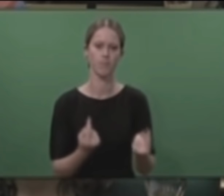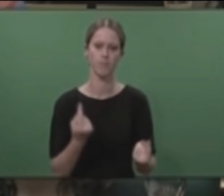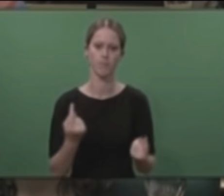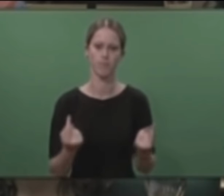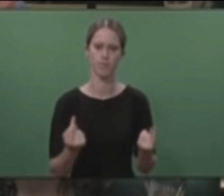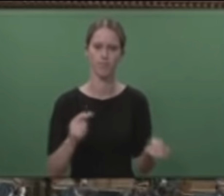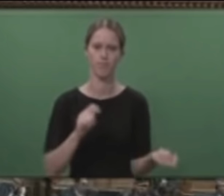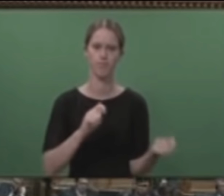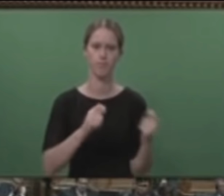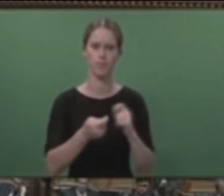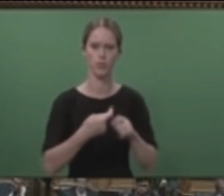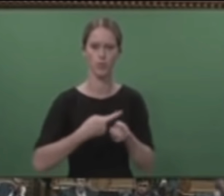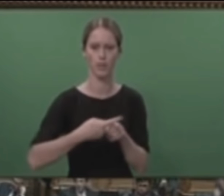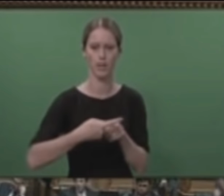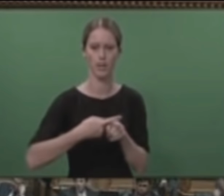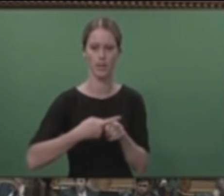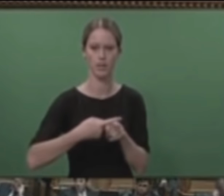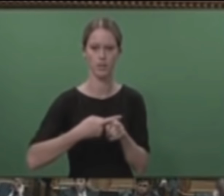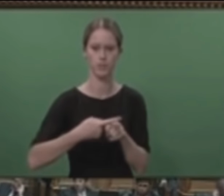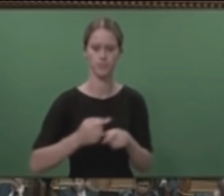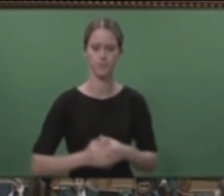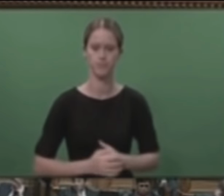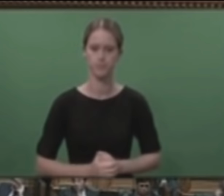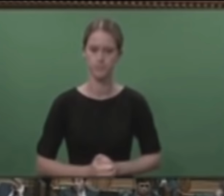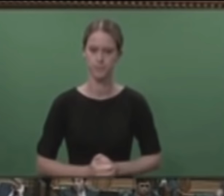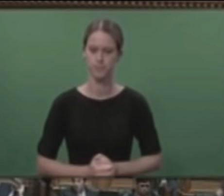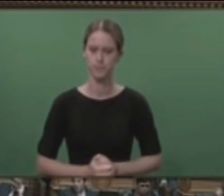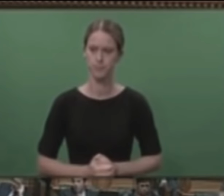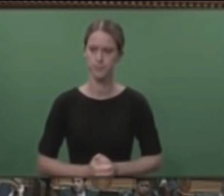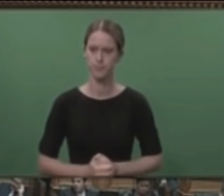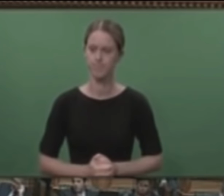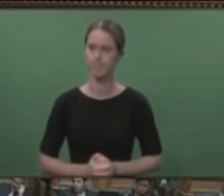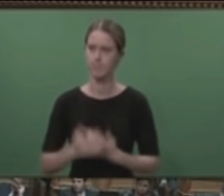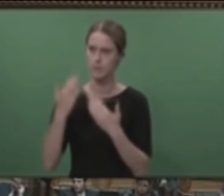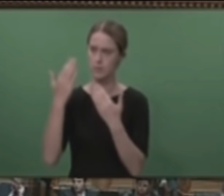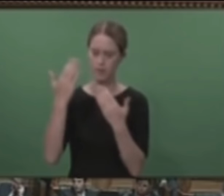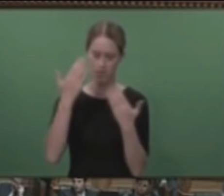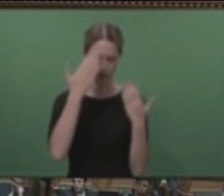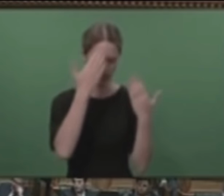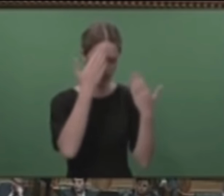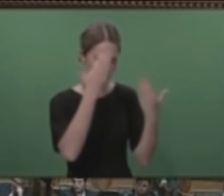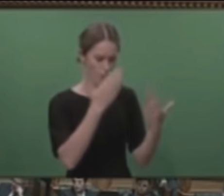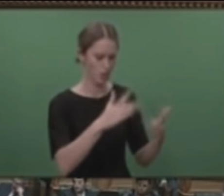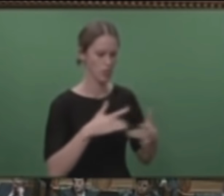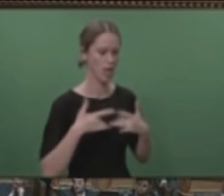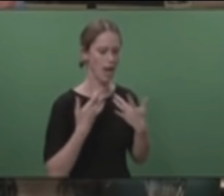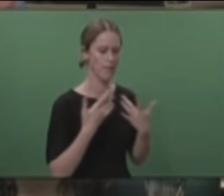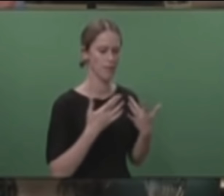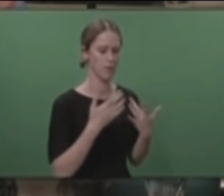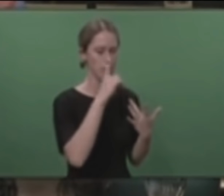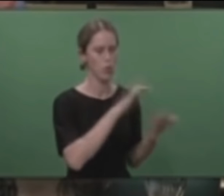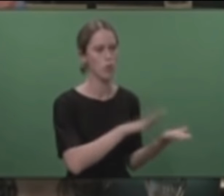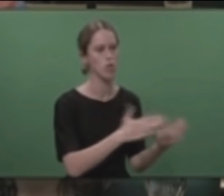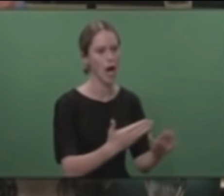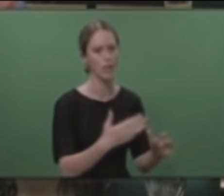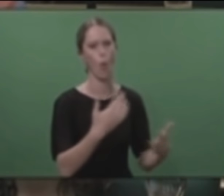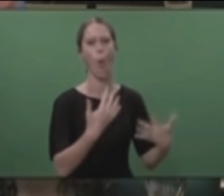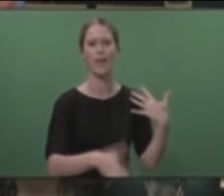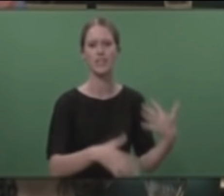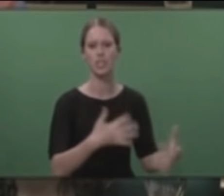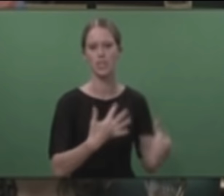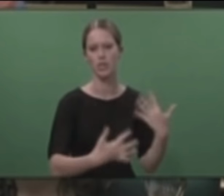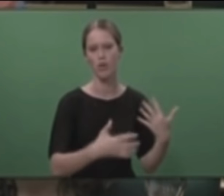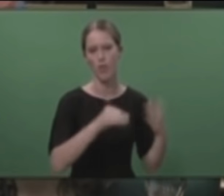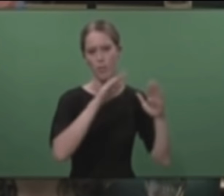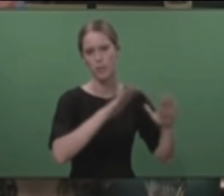Mr Speaker, I acknowledge the lives cruelly taken and badly injured in our Muslim